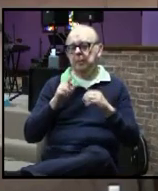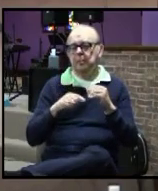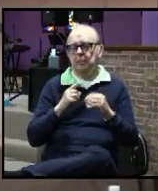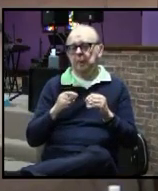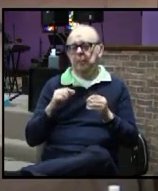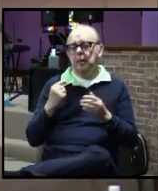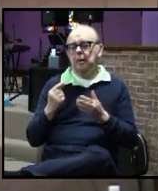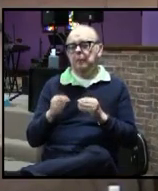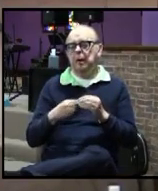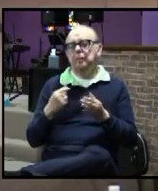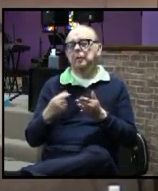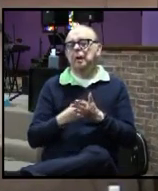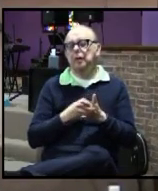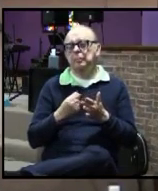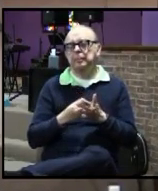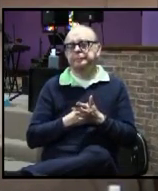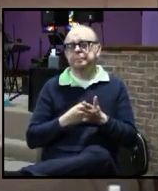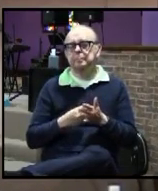about the gospel.